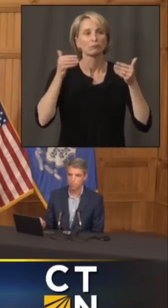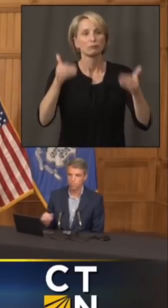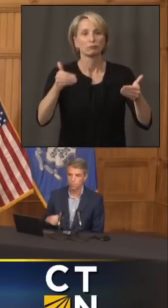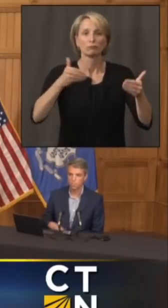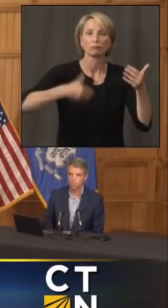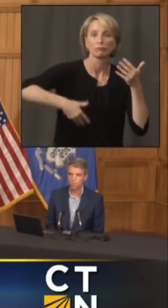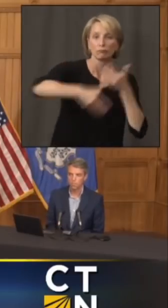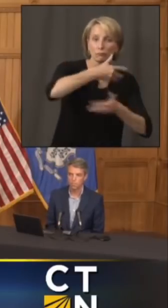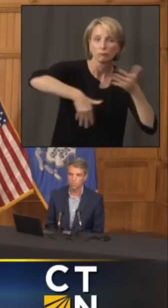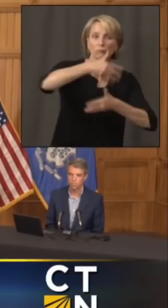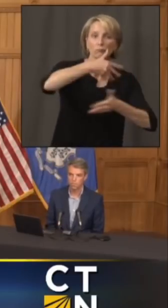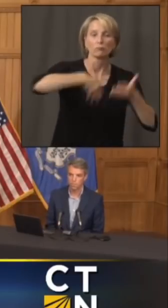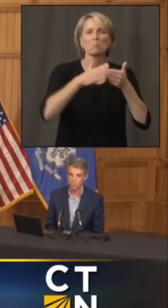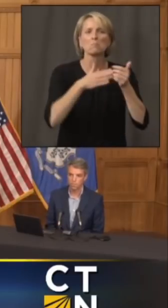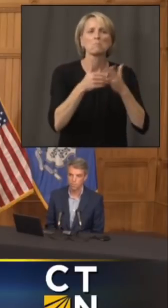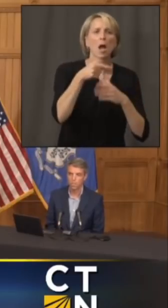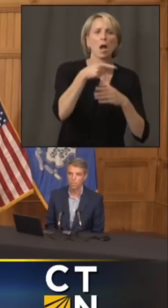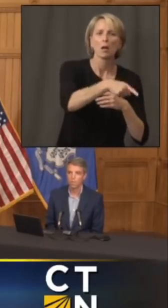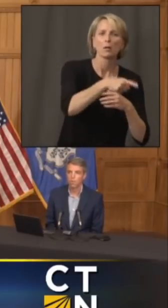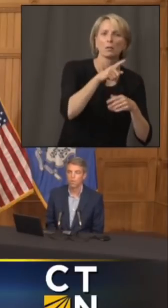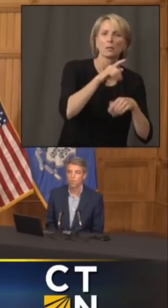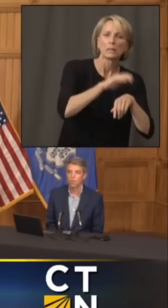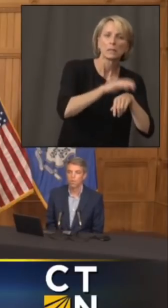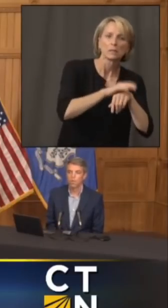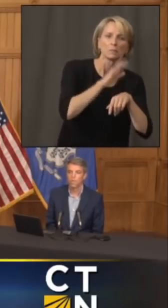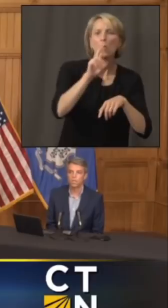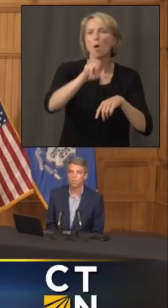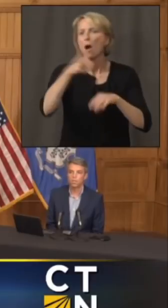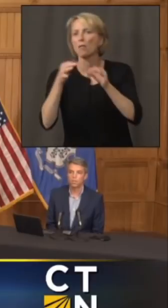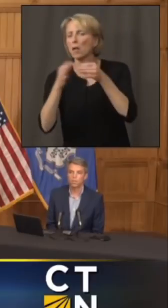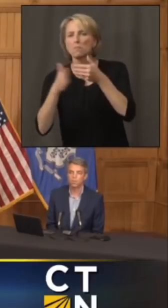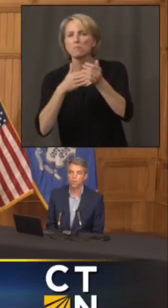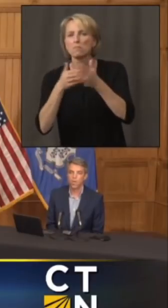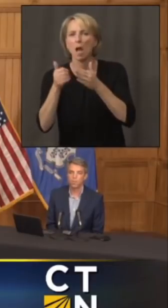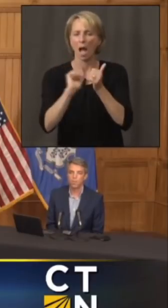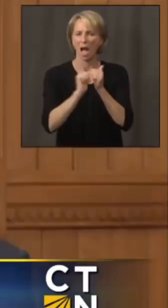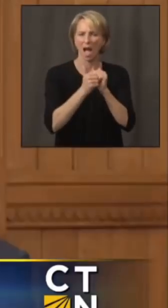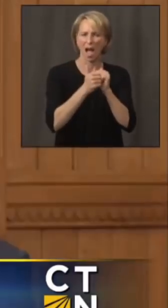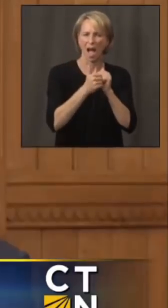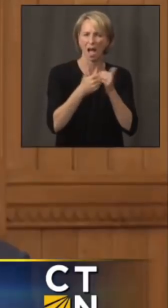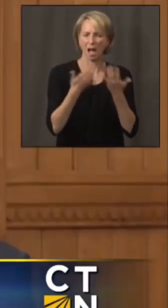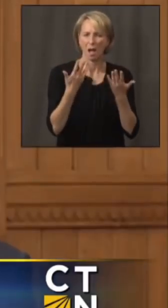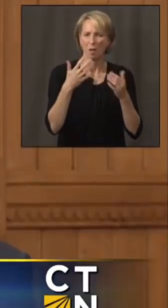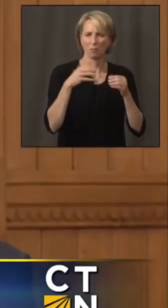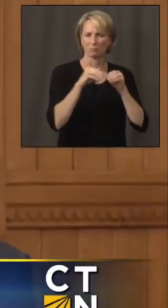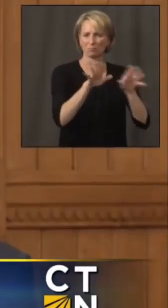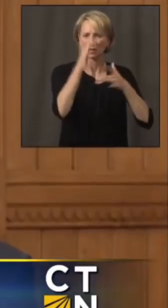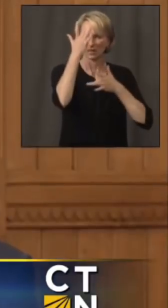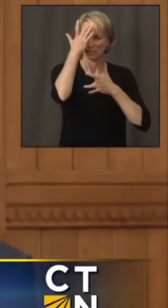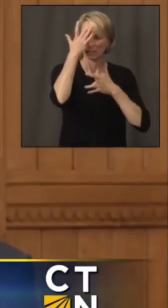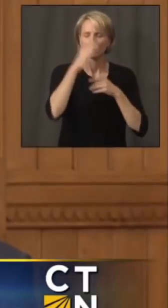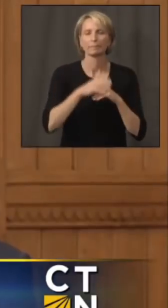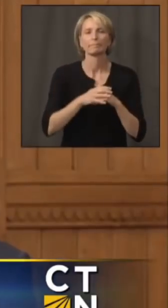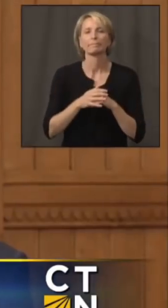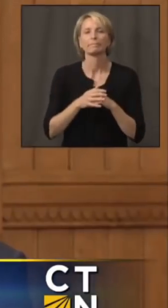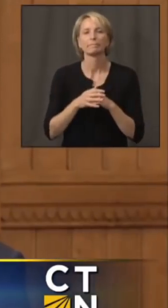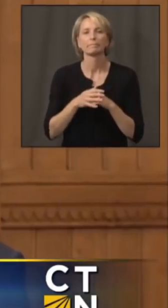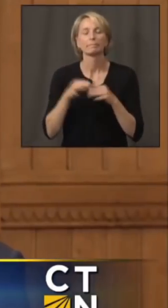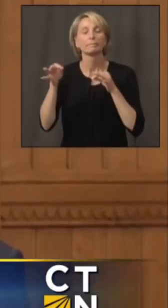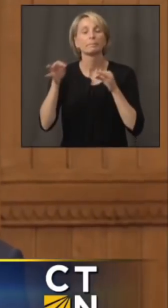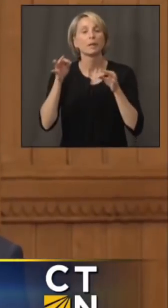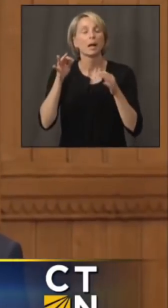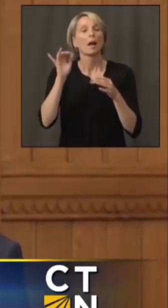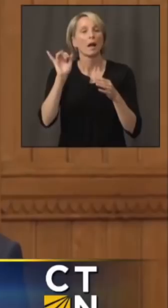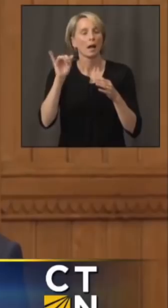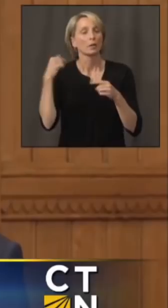are these reports getting there? Yeah, the primary contributing factors that have